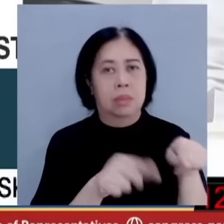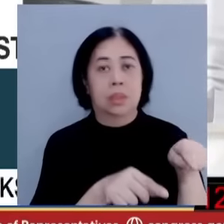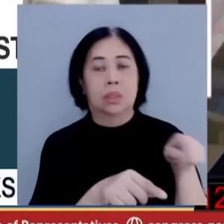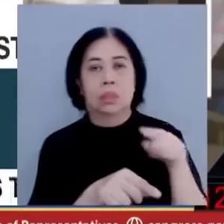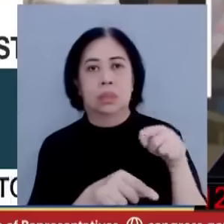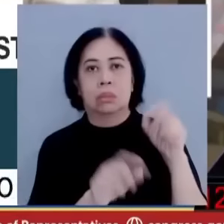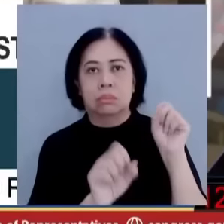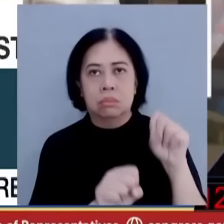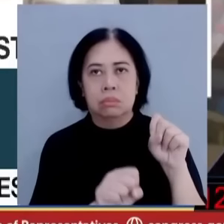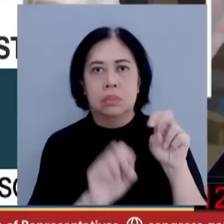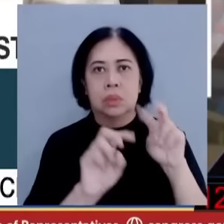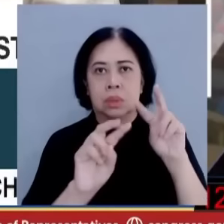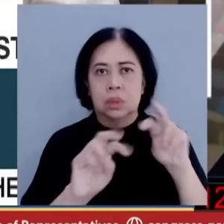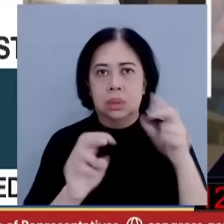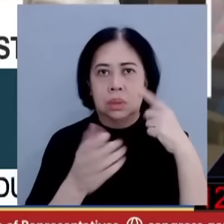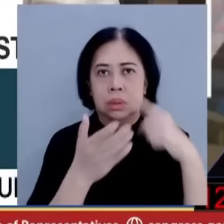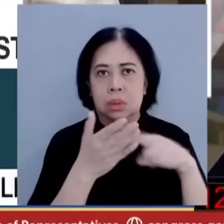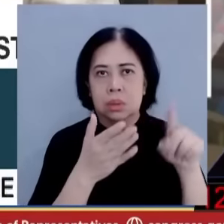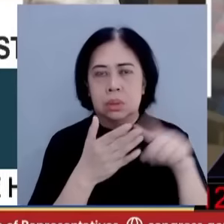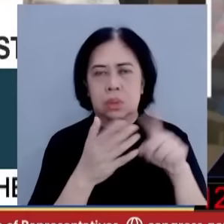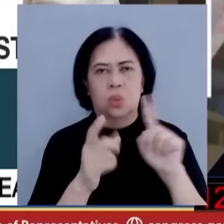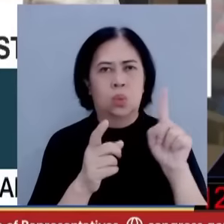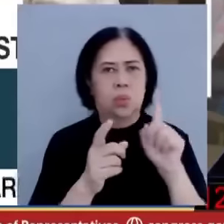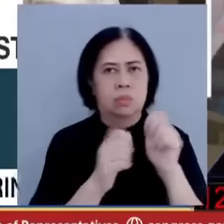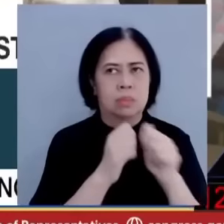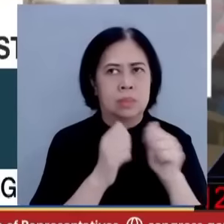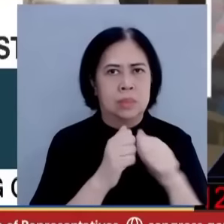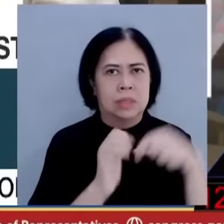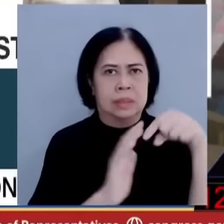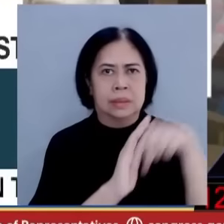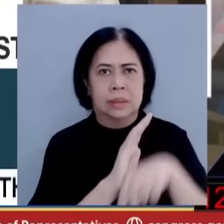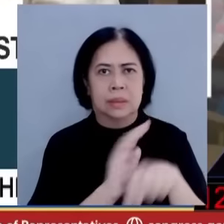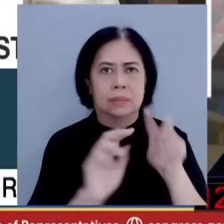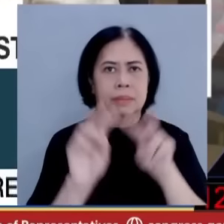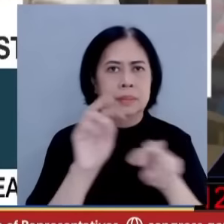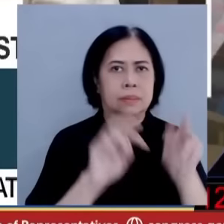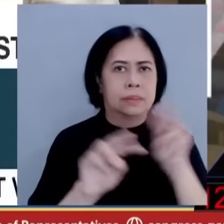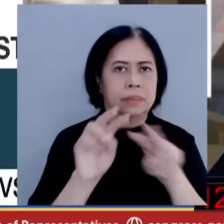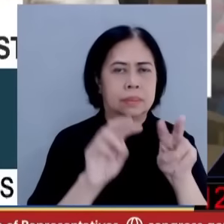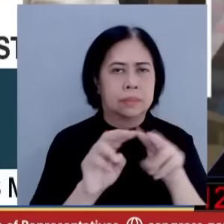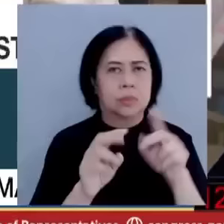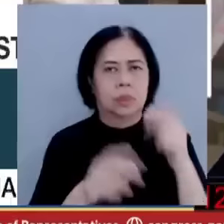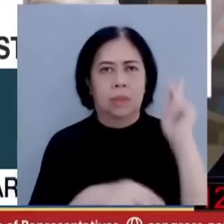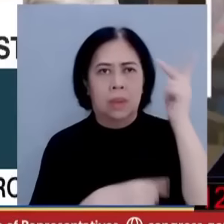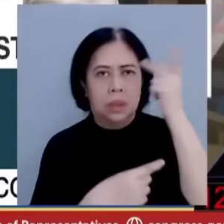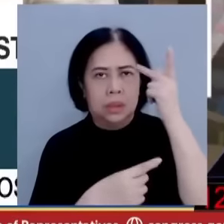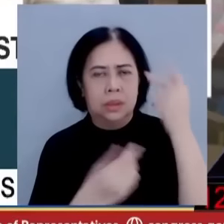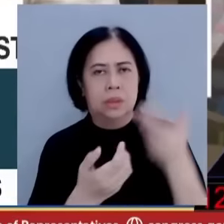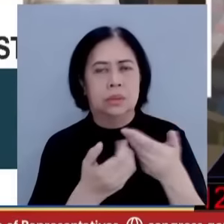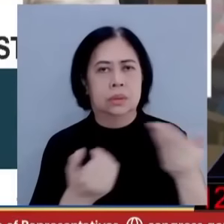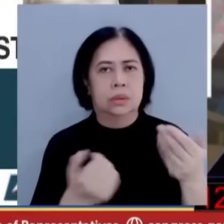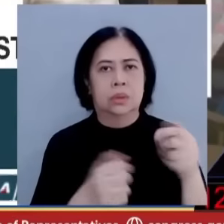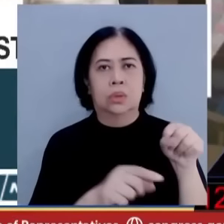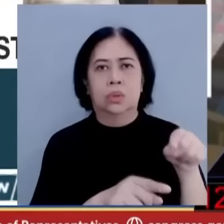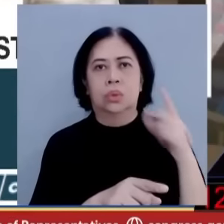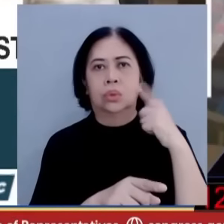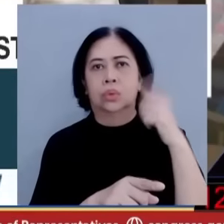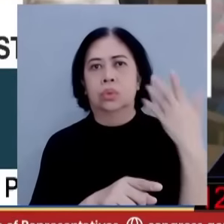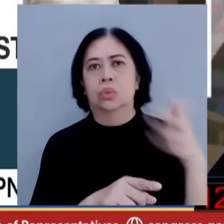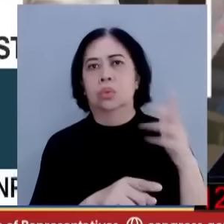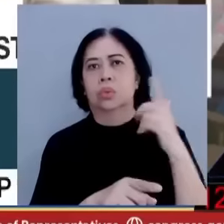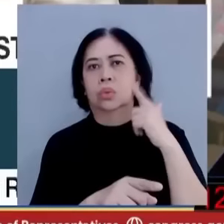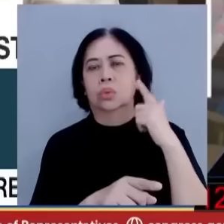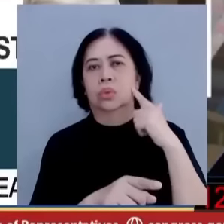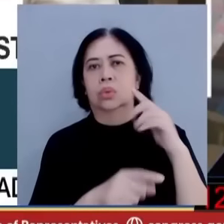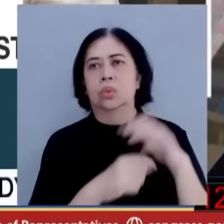to distinguish the substance from the, you know, all this politicking, and therefore have already drawn, you